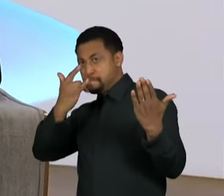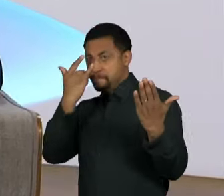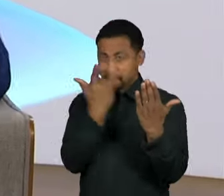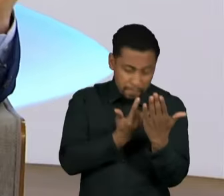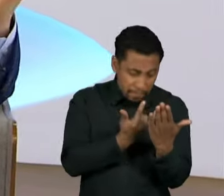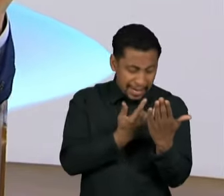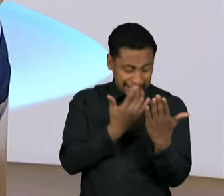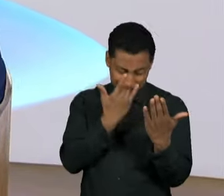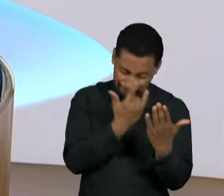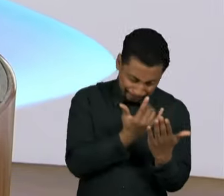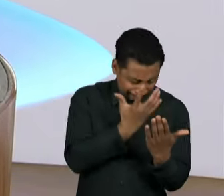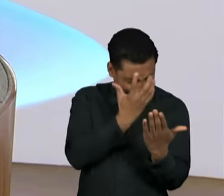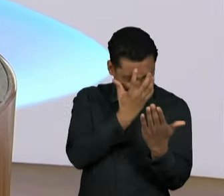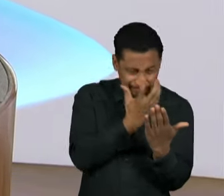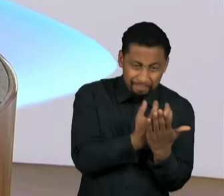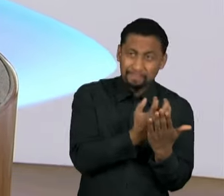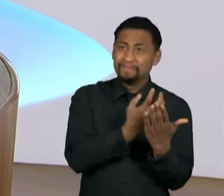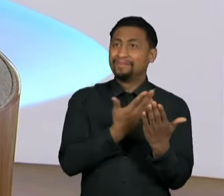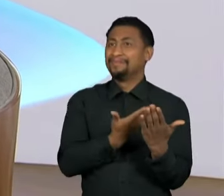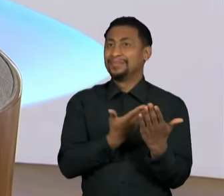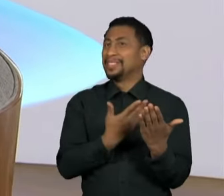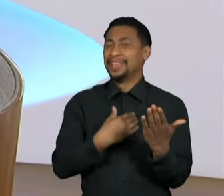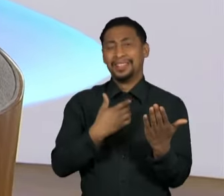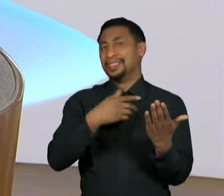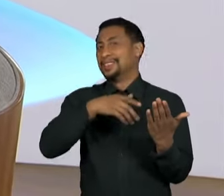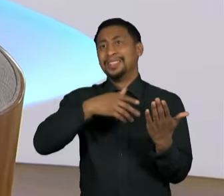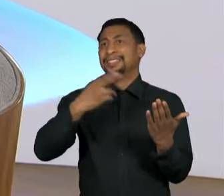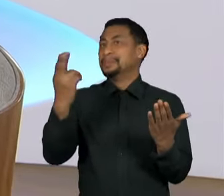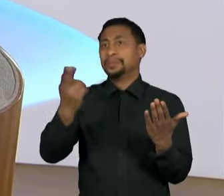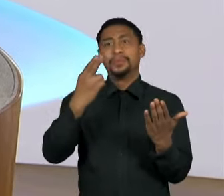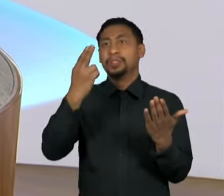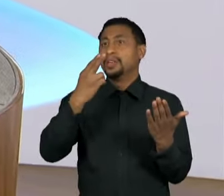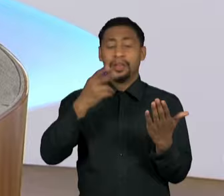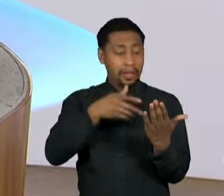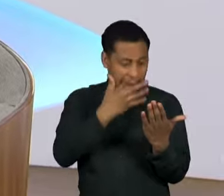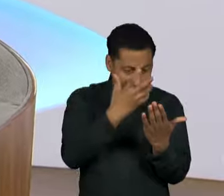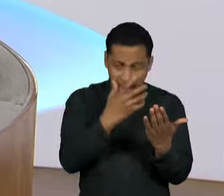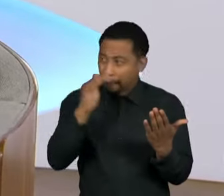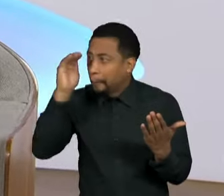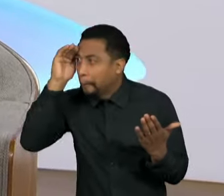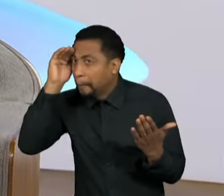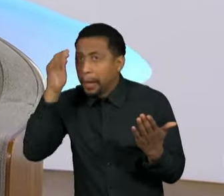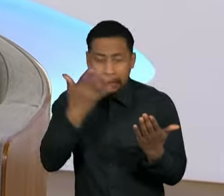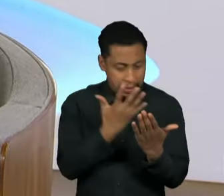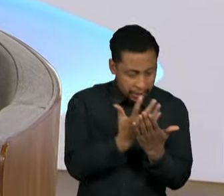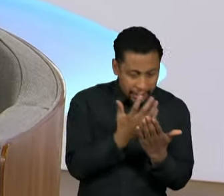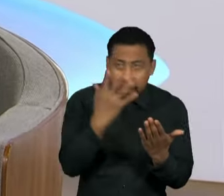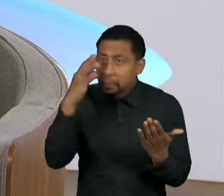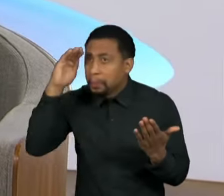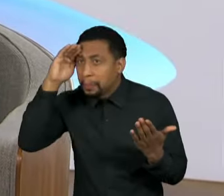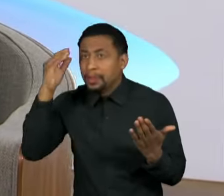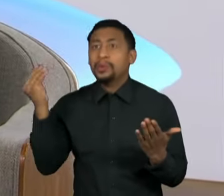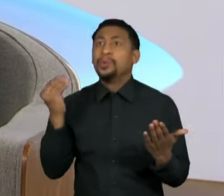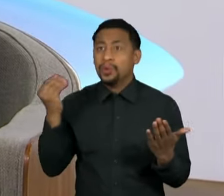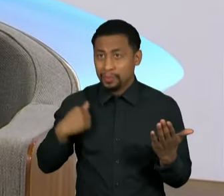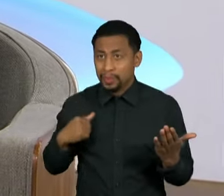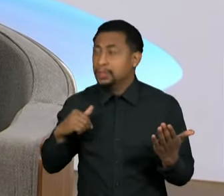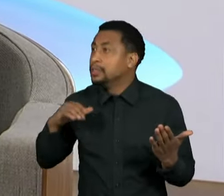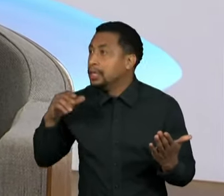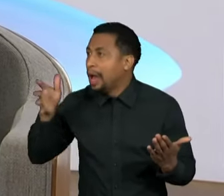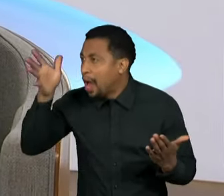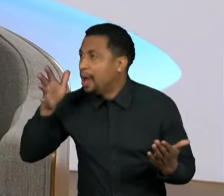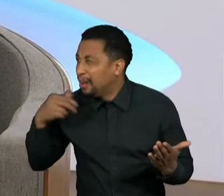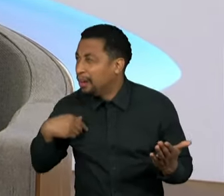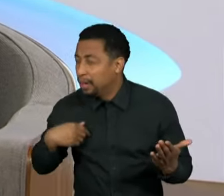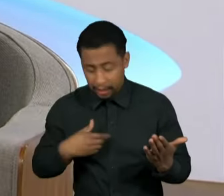So I don't think we're going to be able to solve this to cultivate the art of listening so long as we're staring and scrolling and